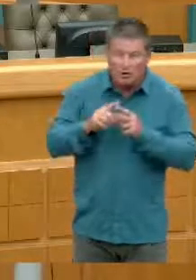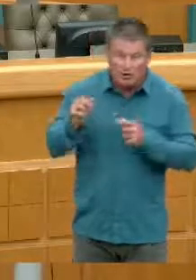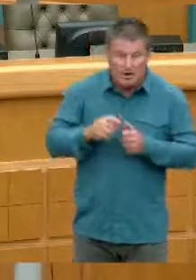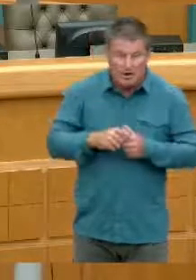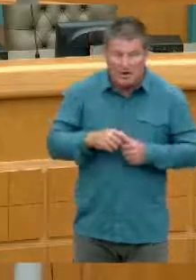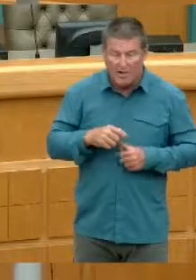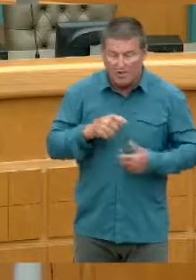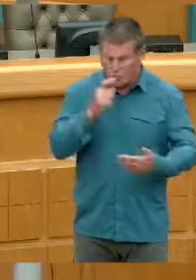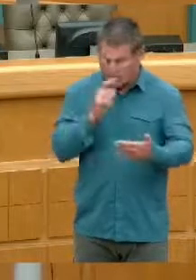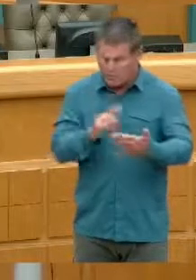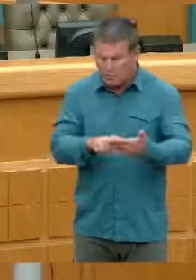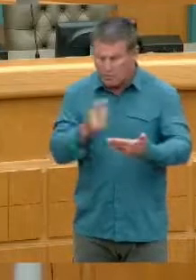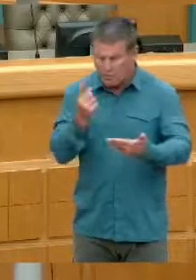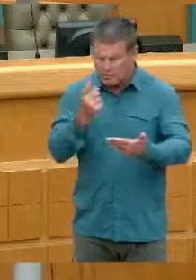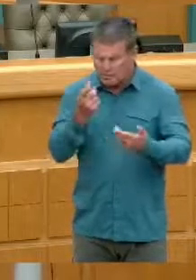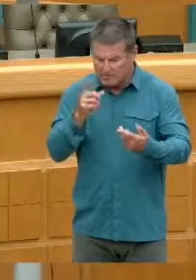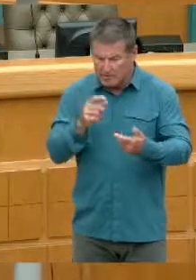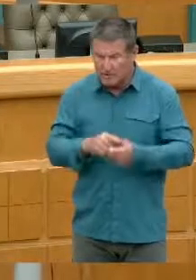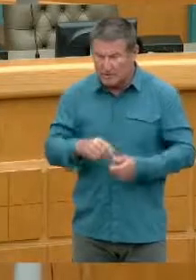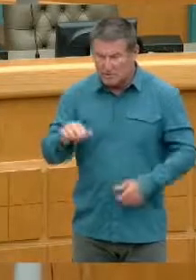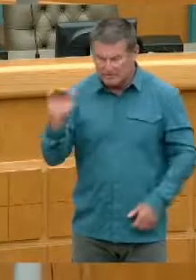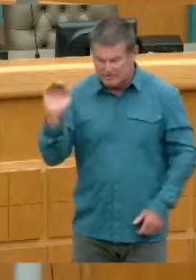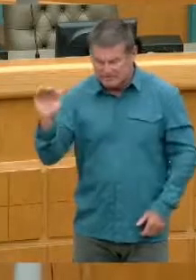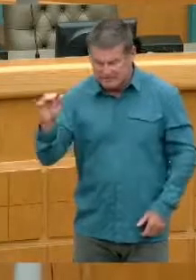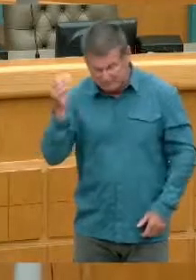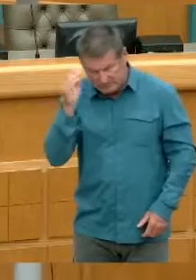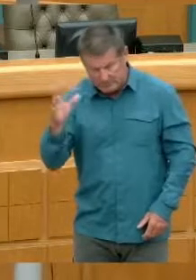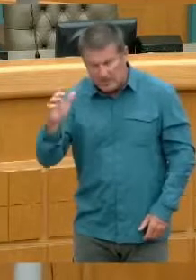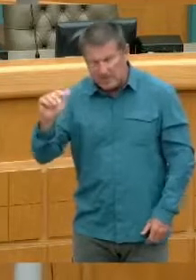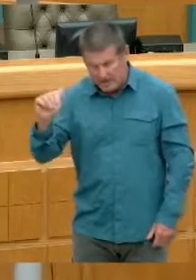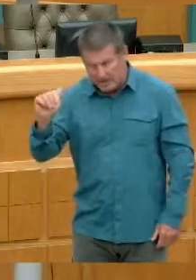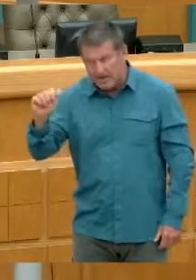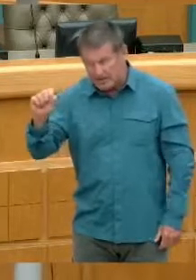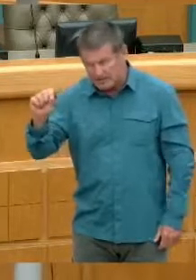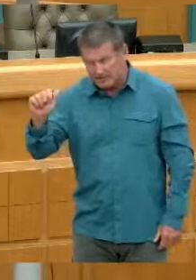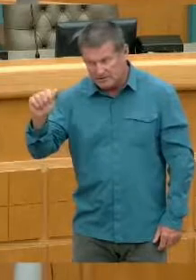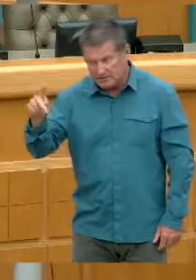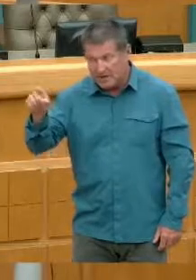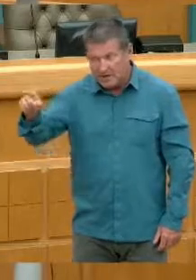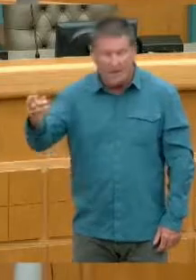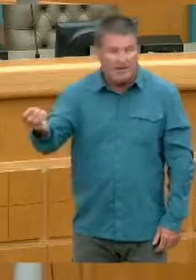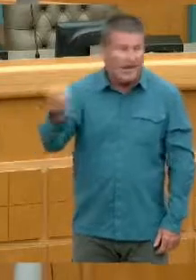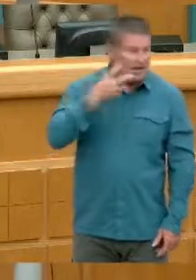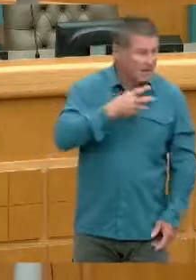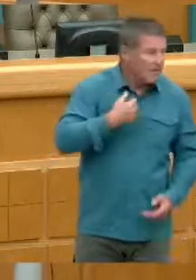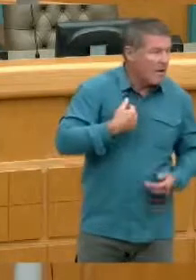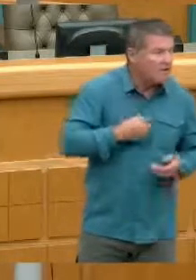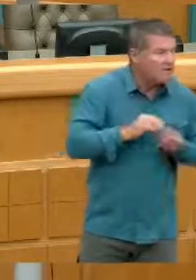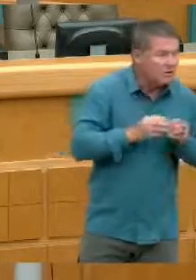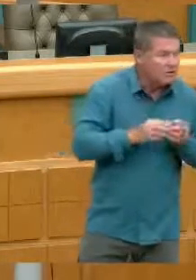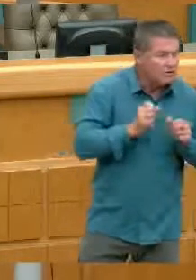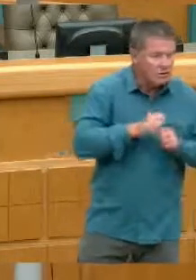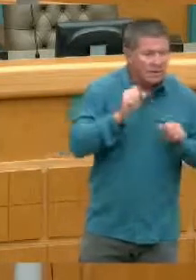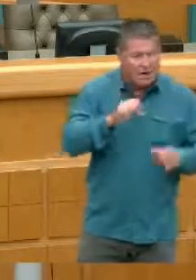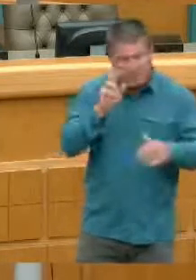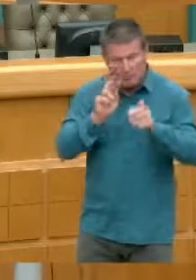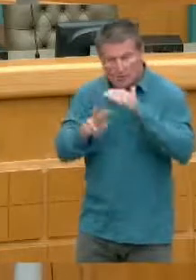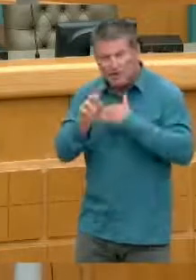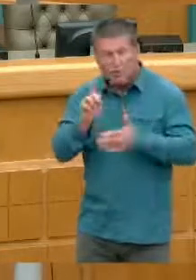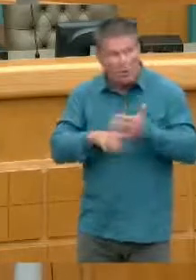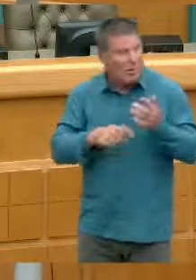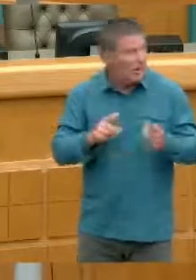something occurring, we let them know as soon as possible, and they're sharing data with us so that we can do the best we can to project what's going to